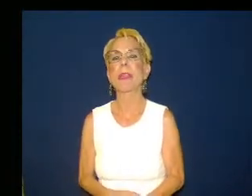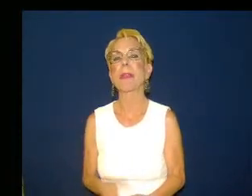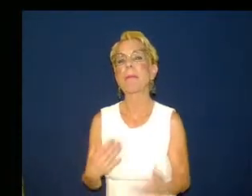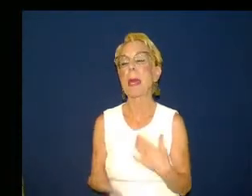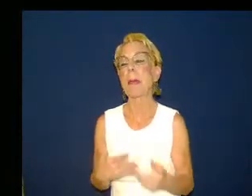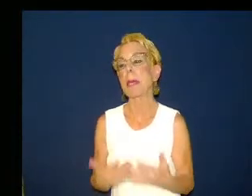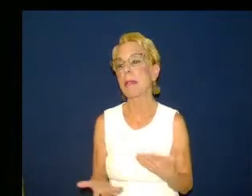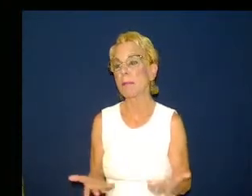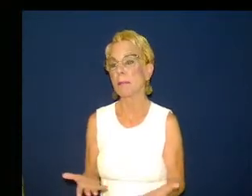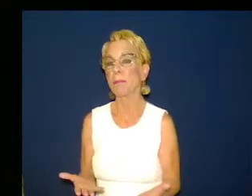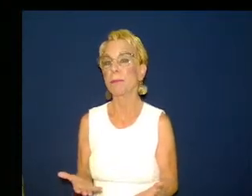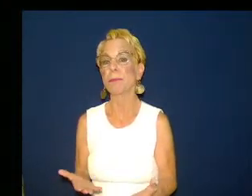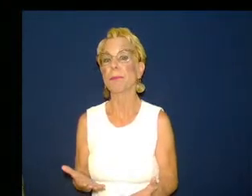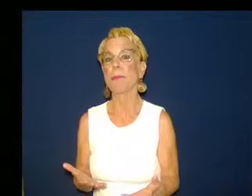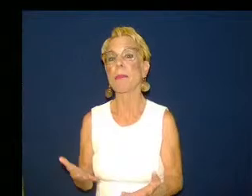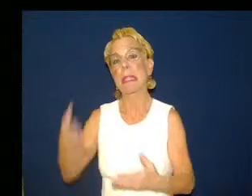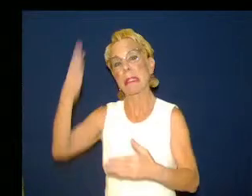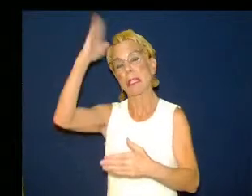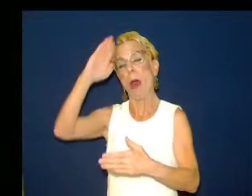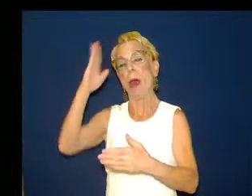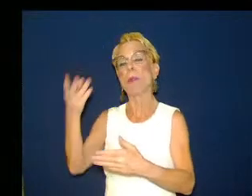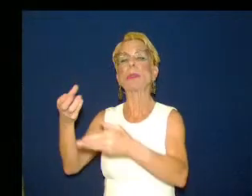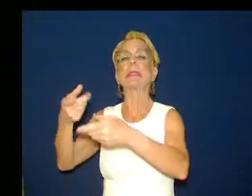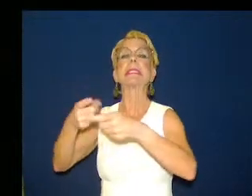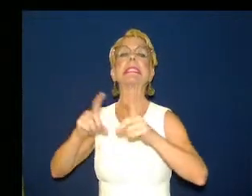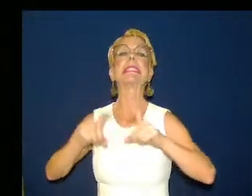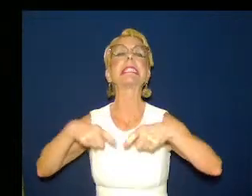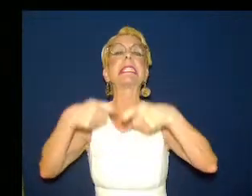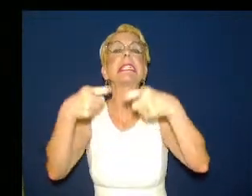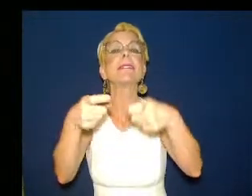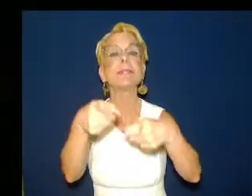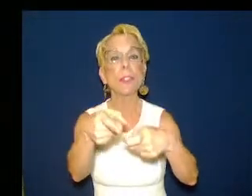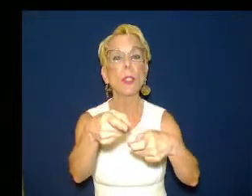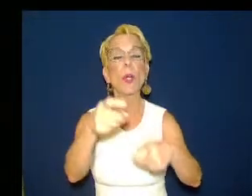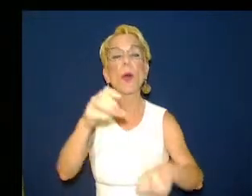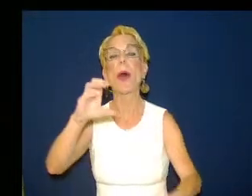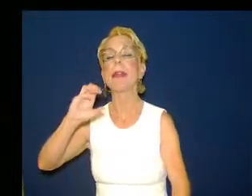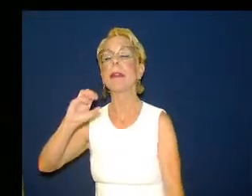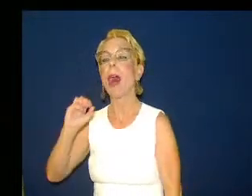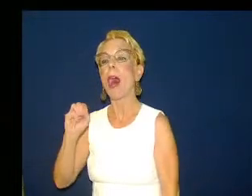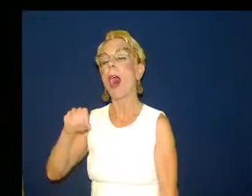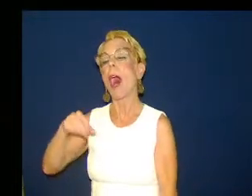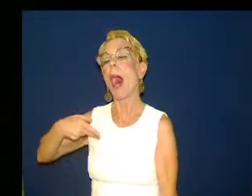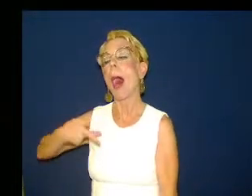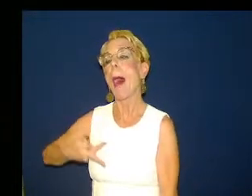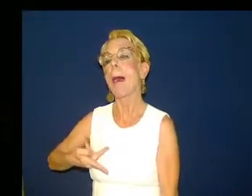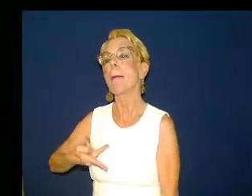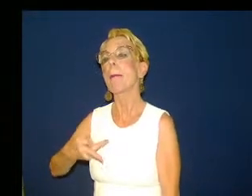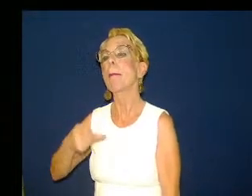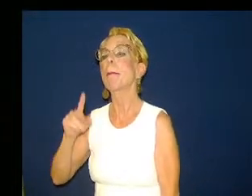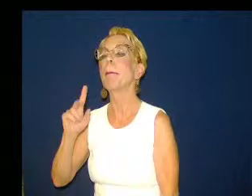opening for me to share my story and tell my story?